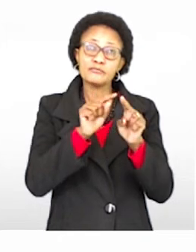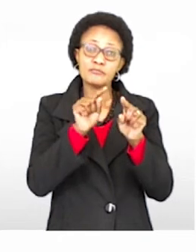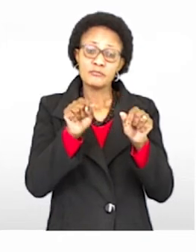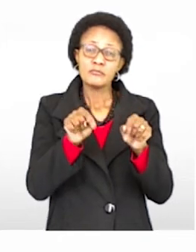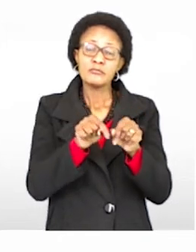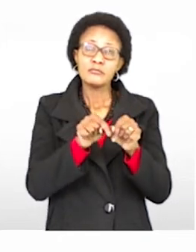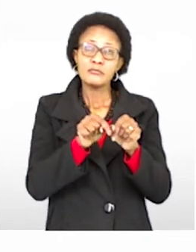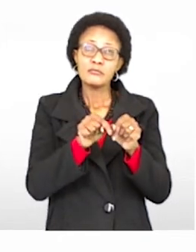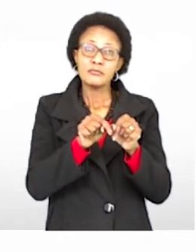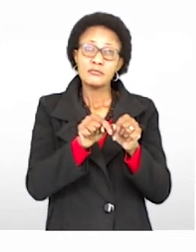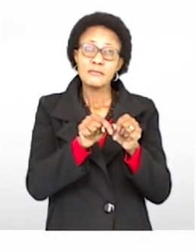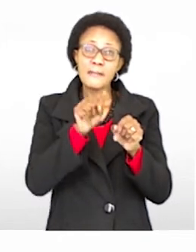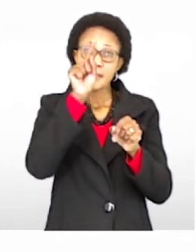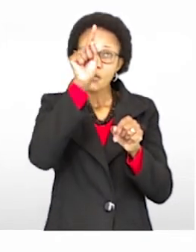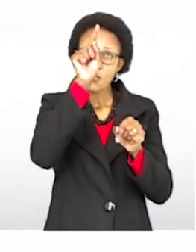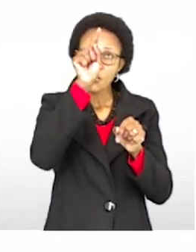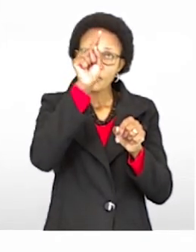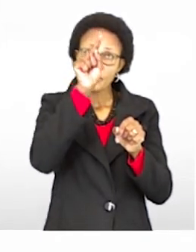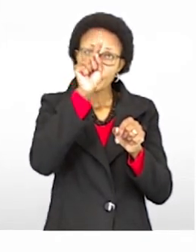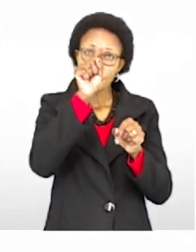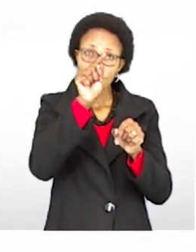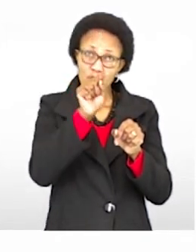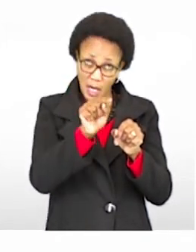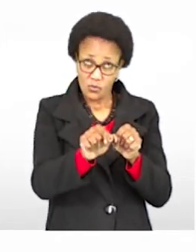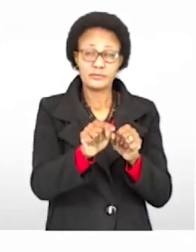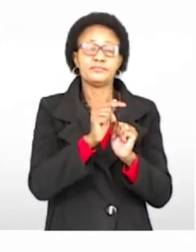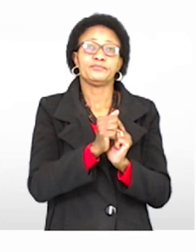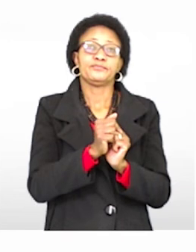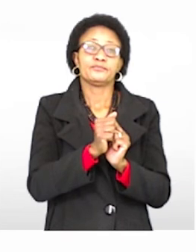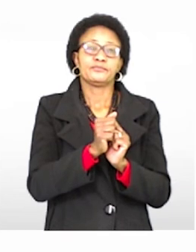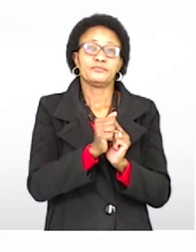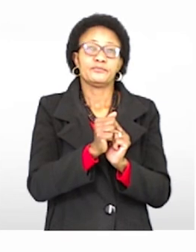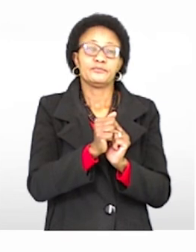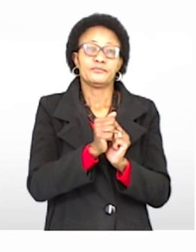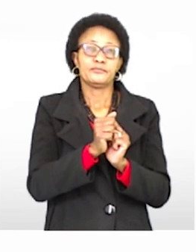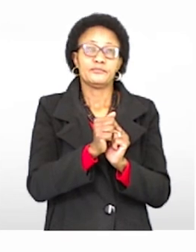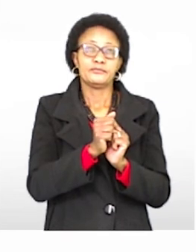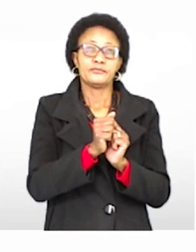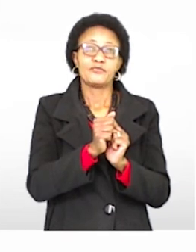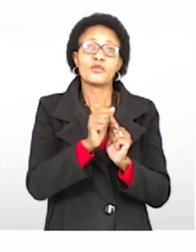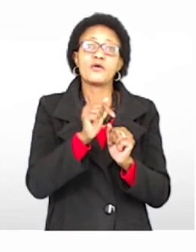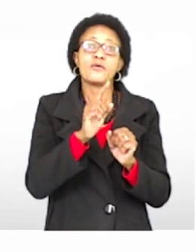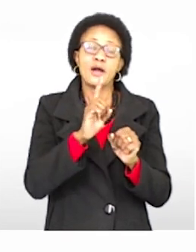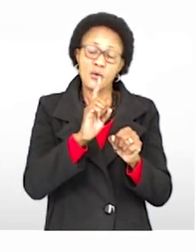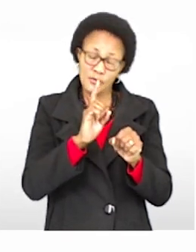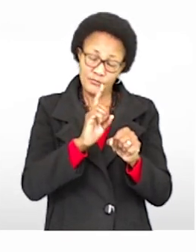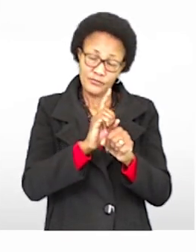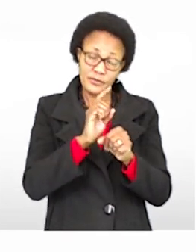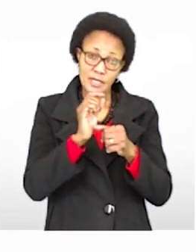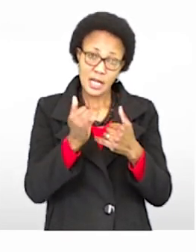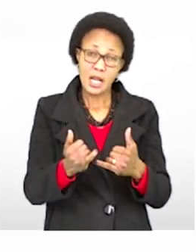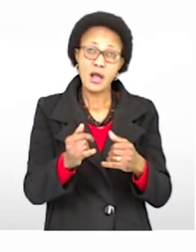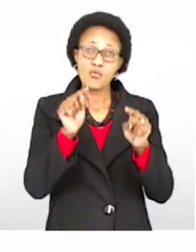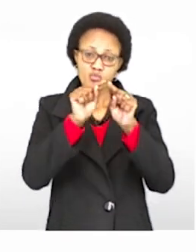1 starts at the top and goes down. I want you to finish the blocks of number 1, and